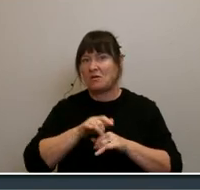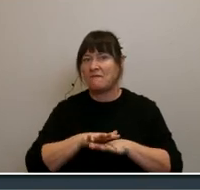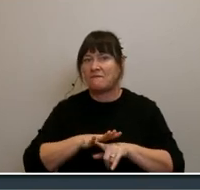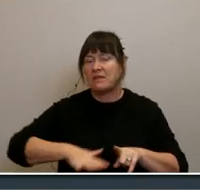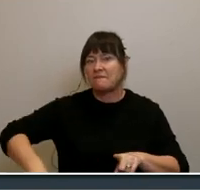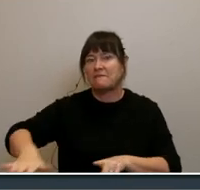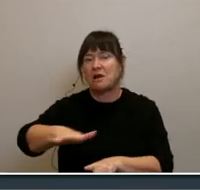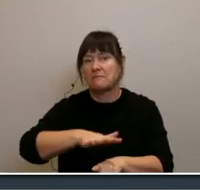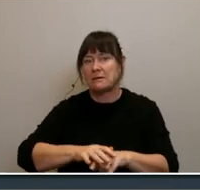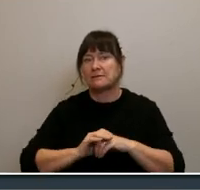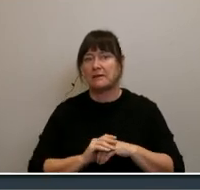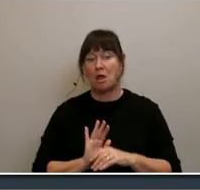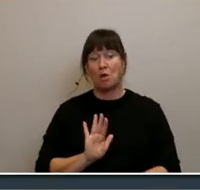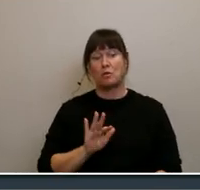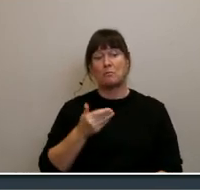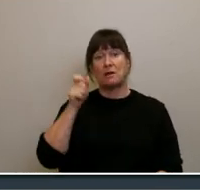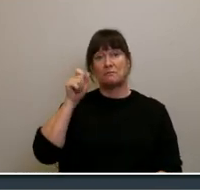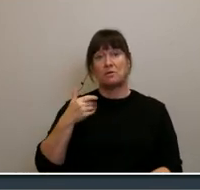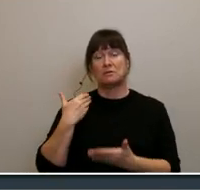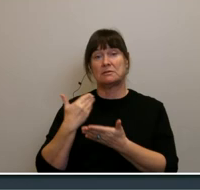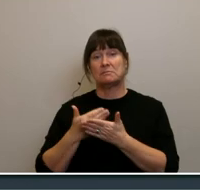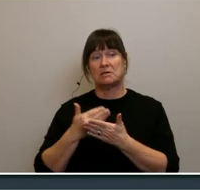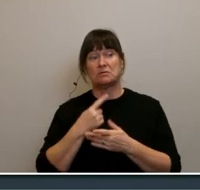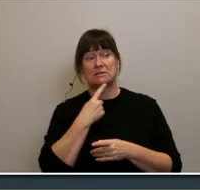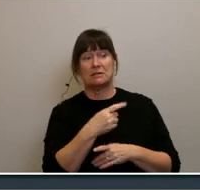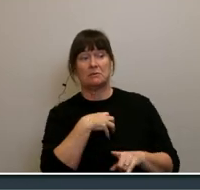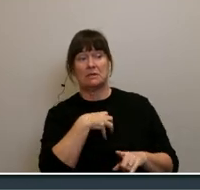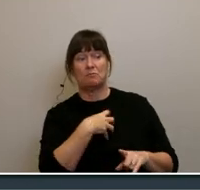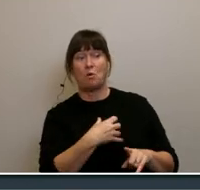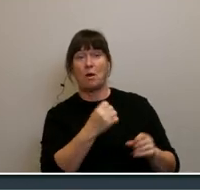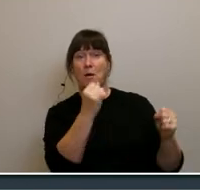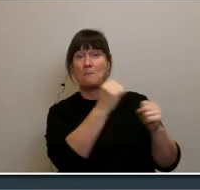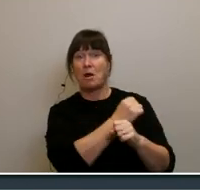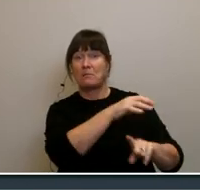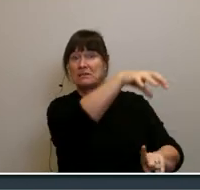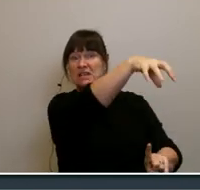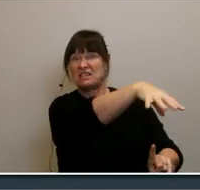And the previous submitter who suggested a further pumping station in Pirimai,